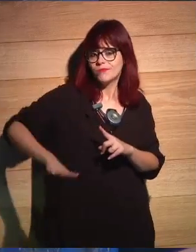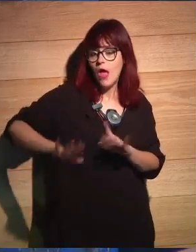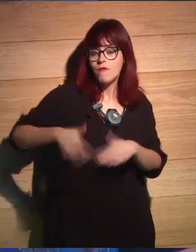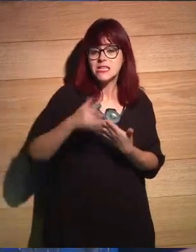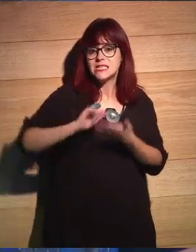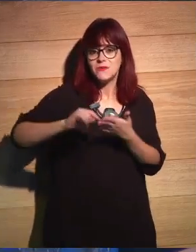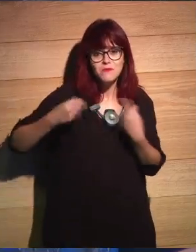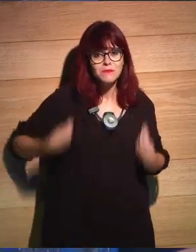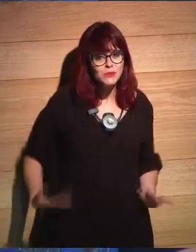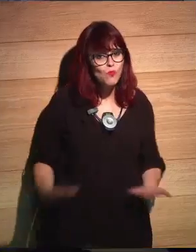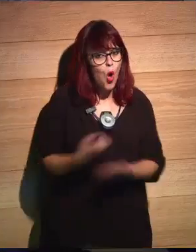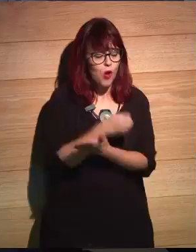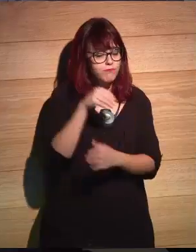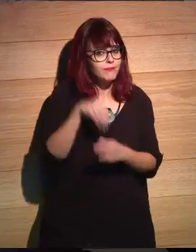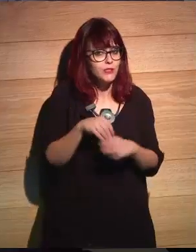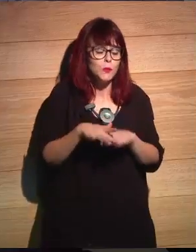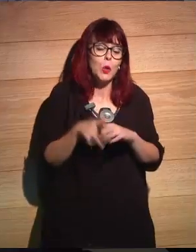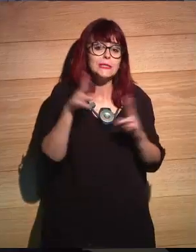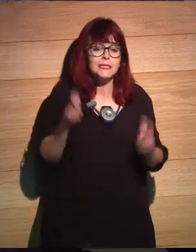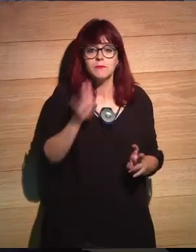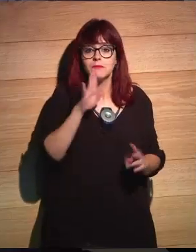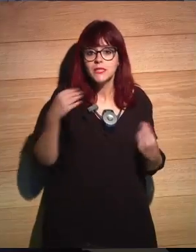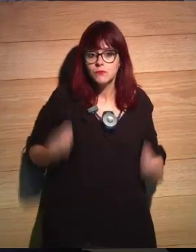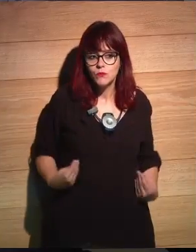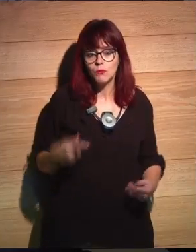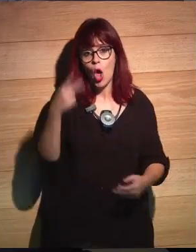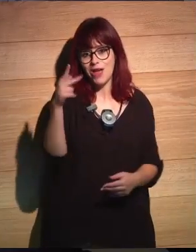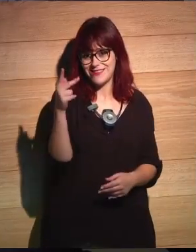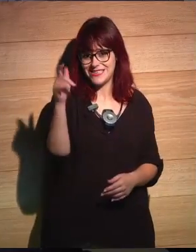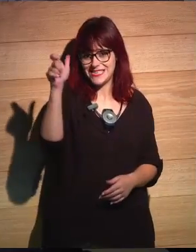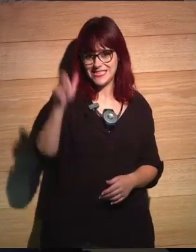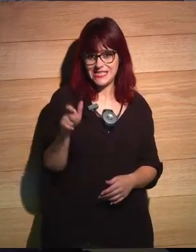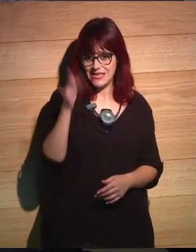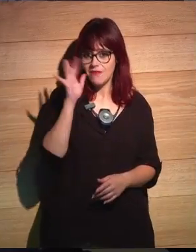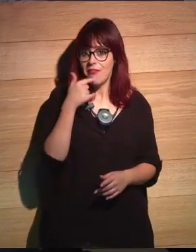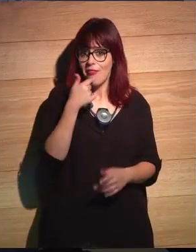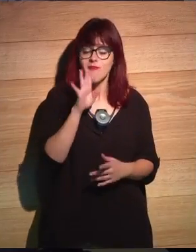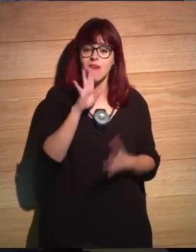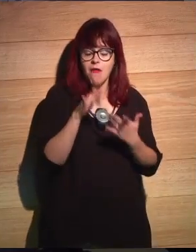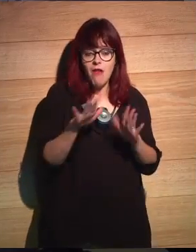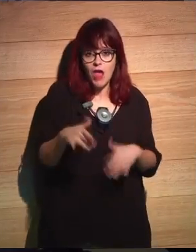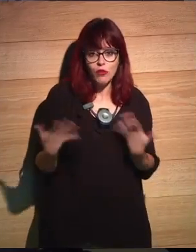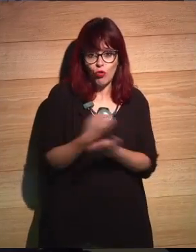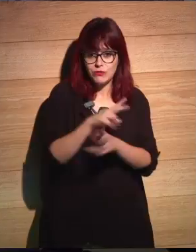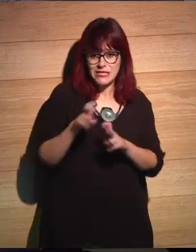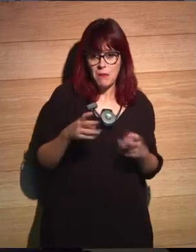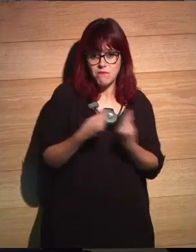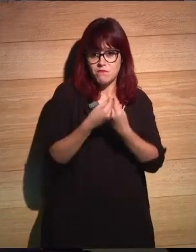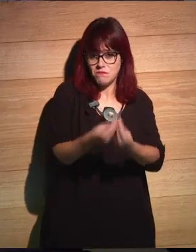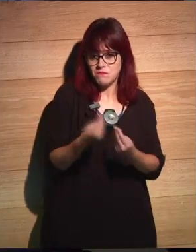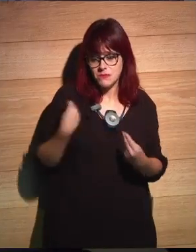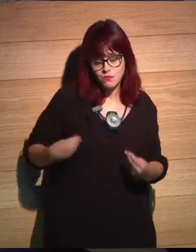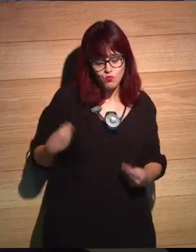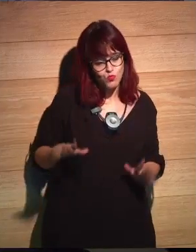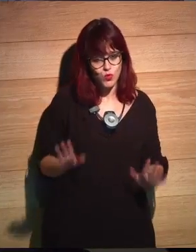you, everyone writes about the same thing, and as Herste said, we would write the same